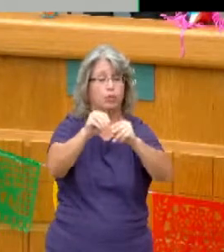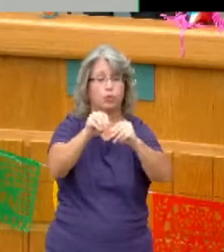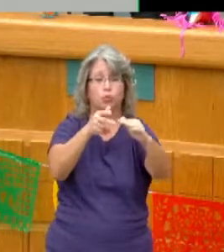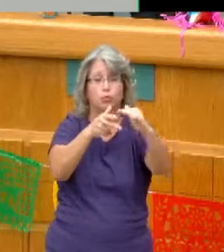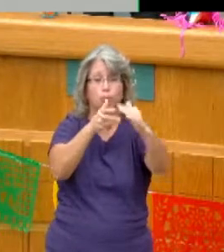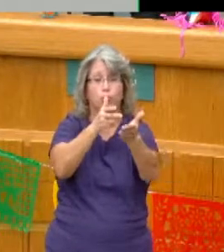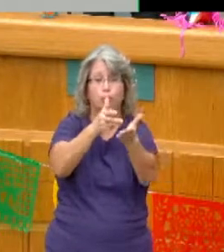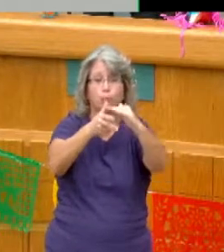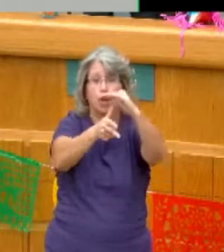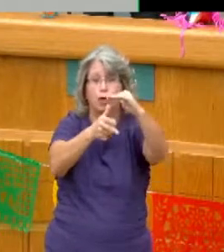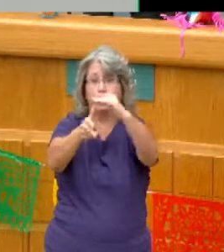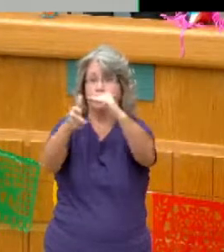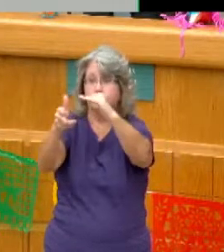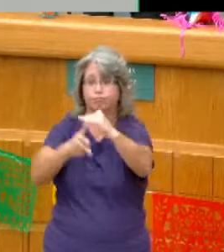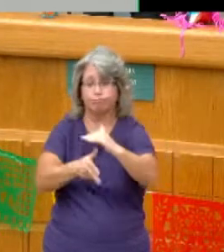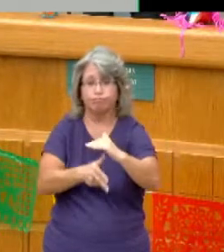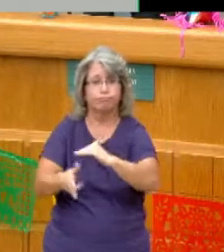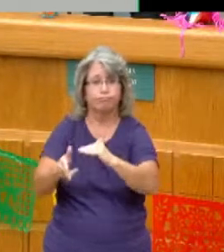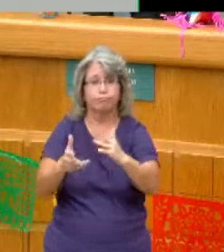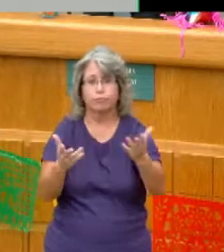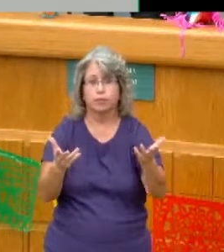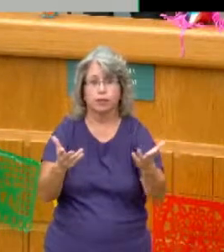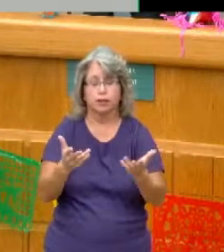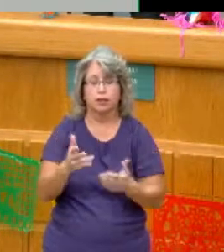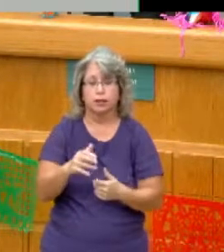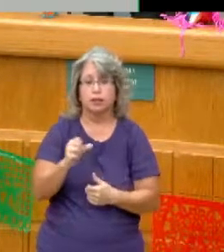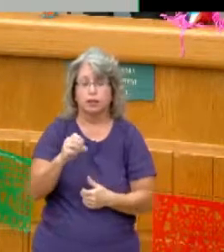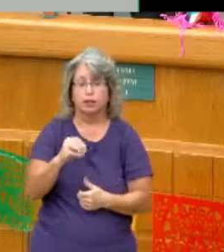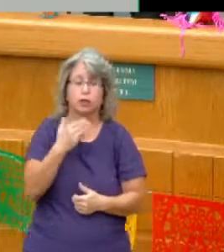severe. Again, this should continue to come down.